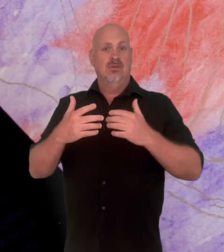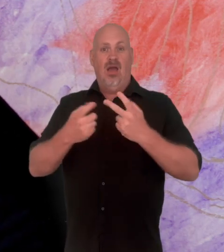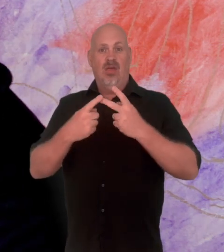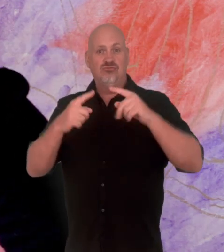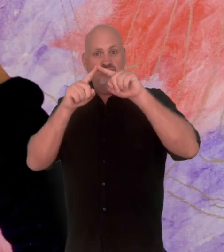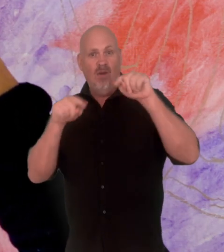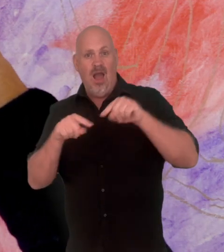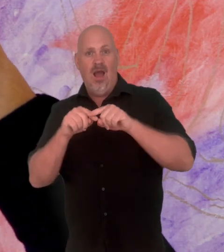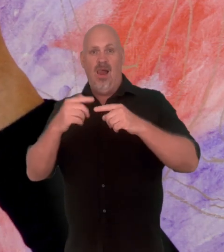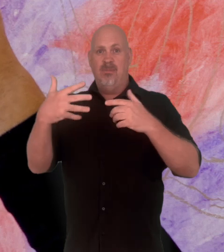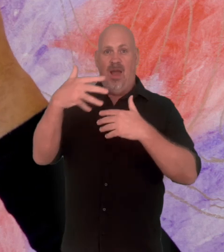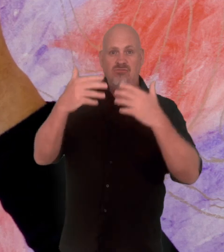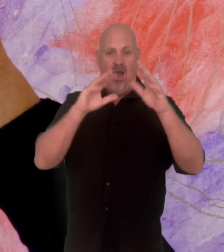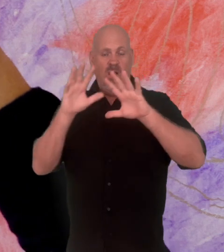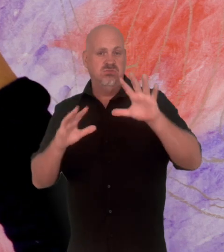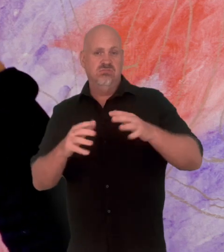background.